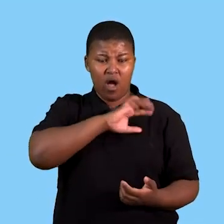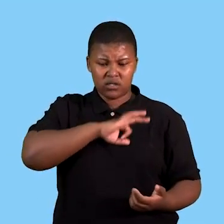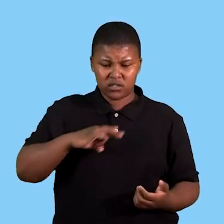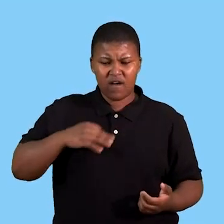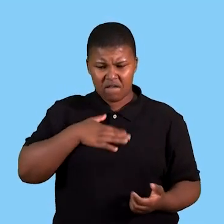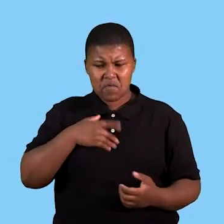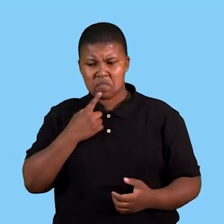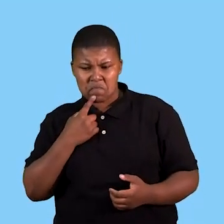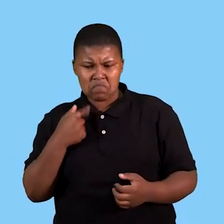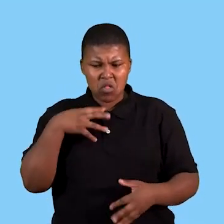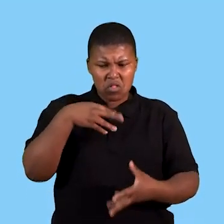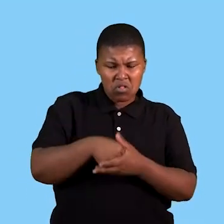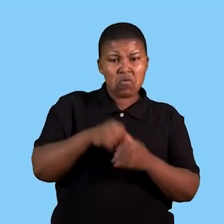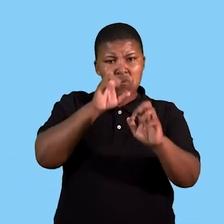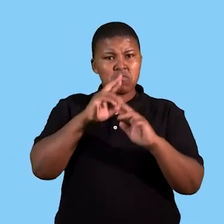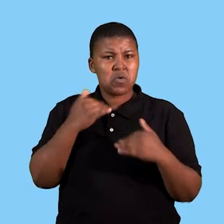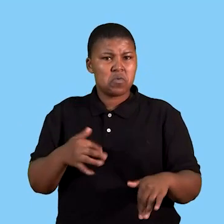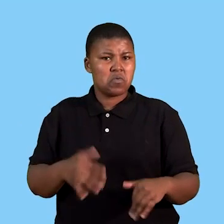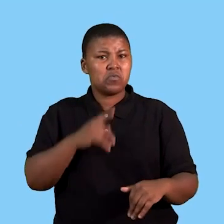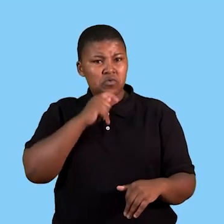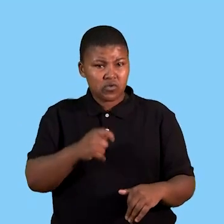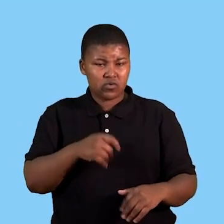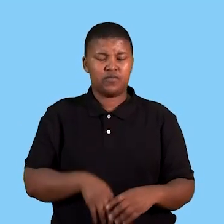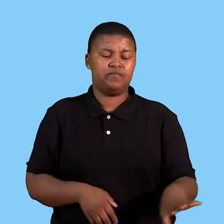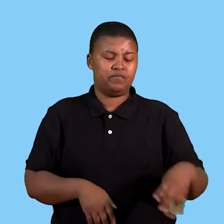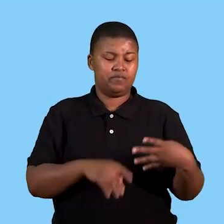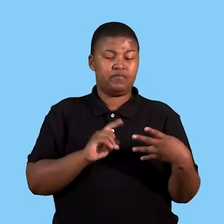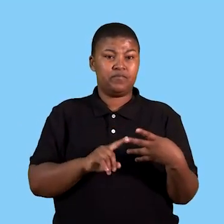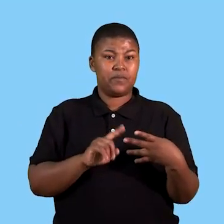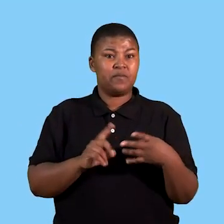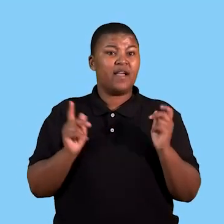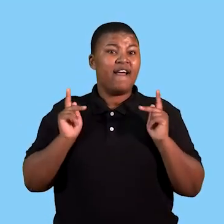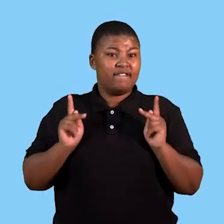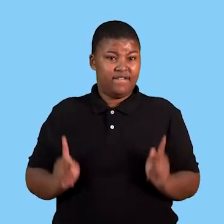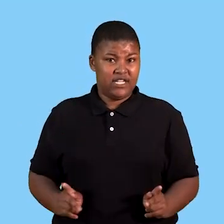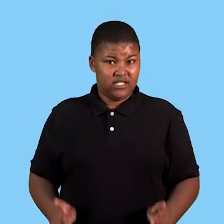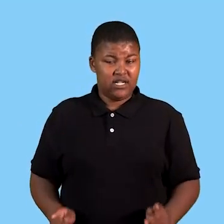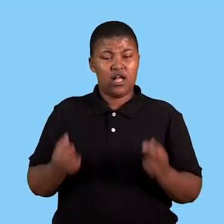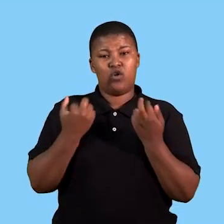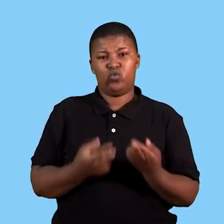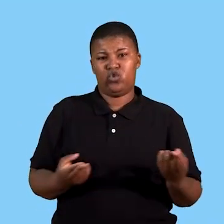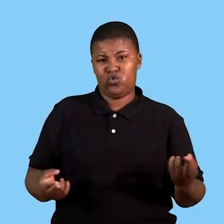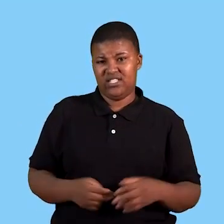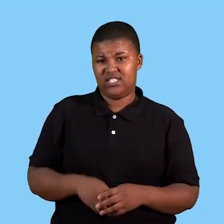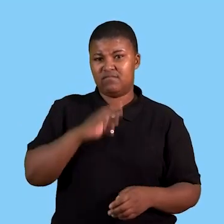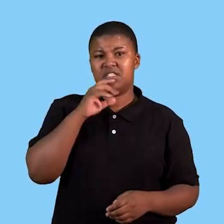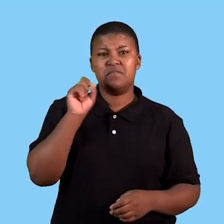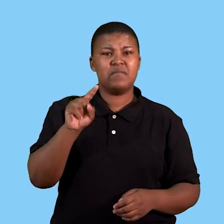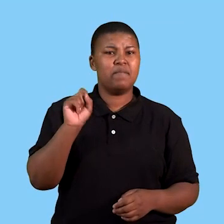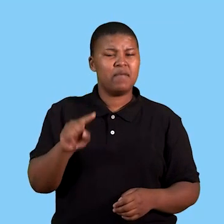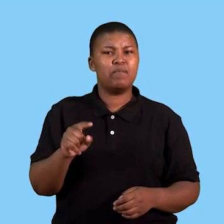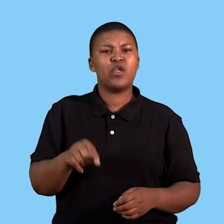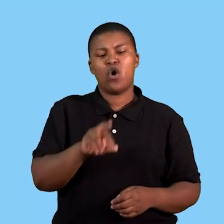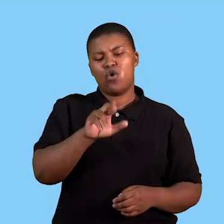will feel included and respected. Our second resources then is our physical resources, which of course